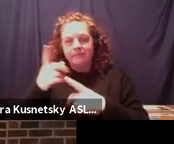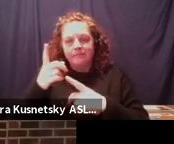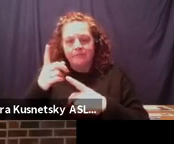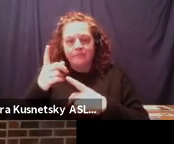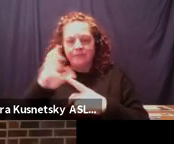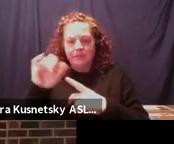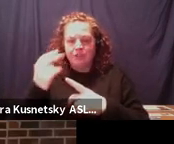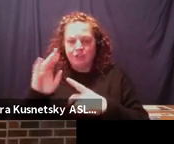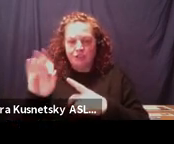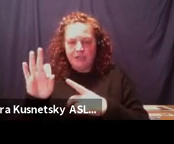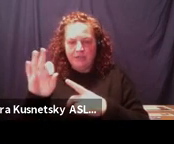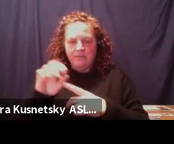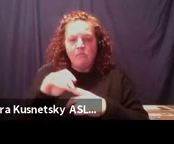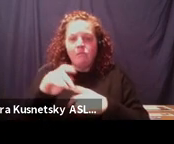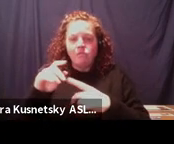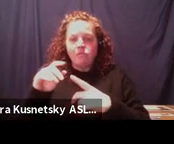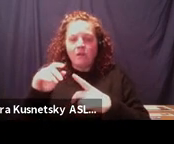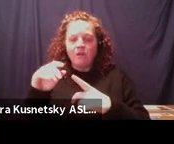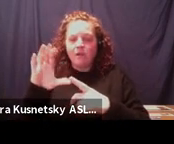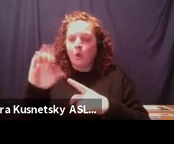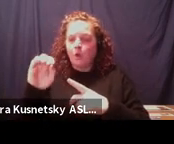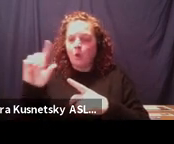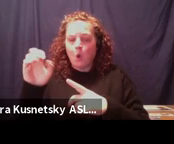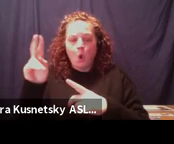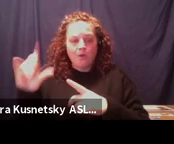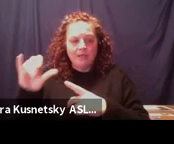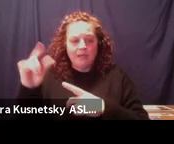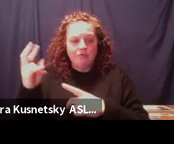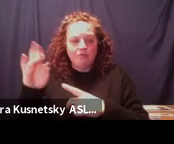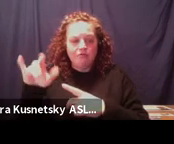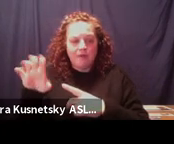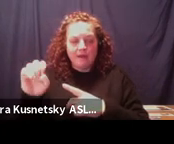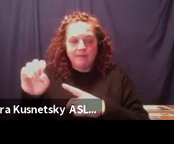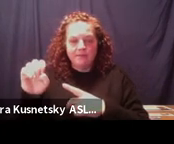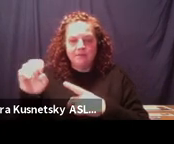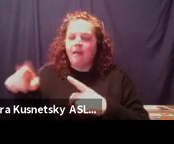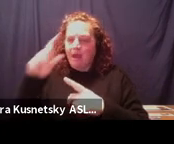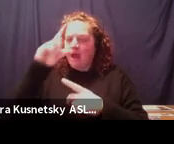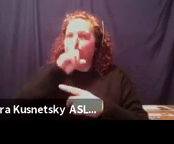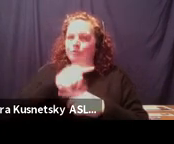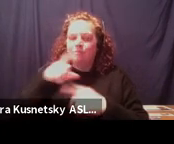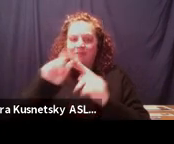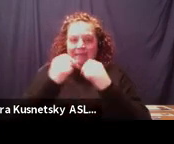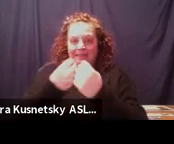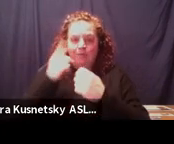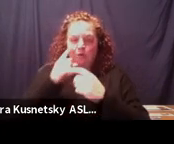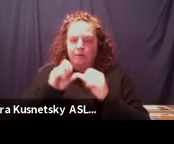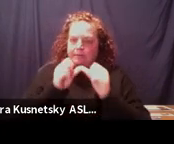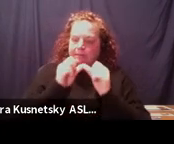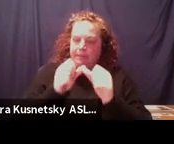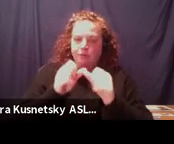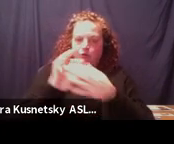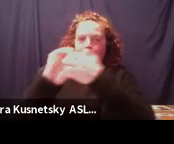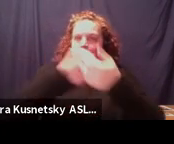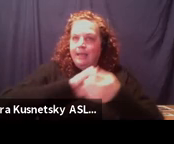with the committee, and I know that Chief Coakley-Grice and her team continue to deepen their relationships in schools, with our staff,